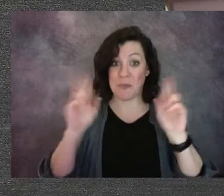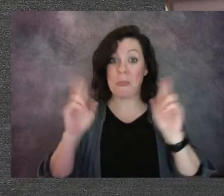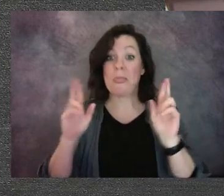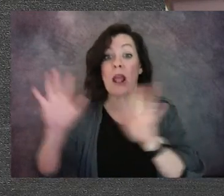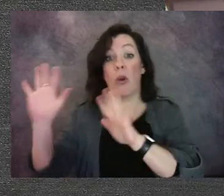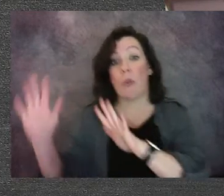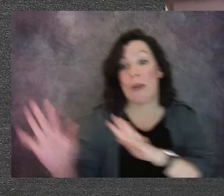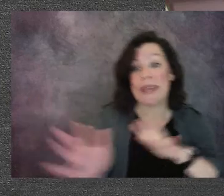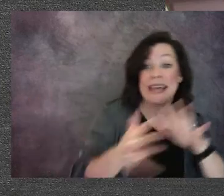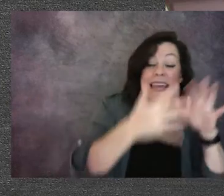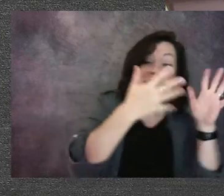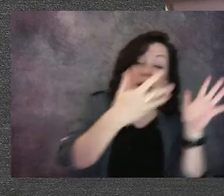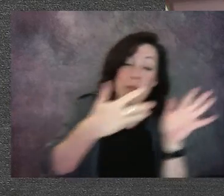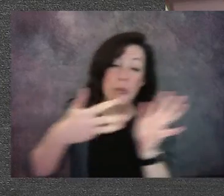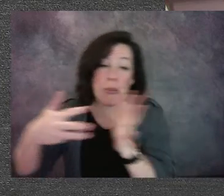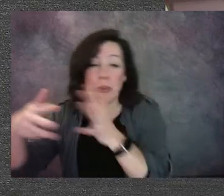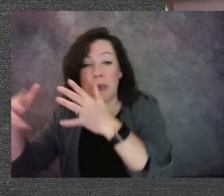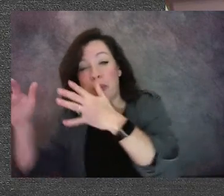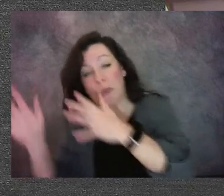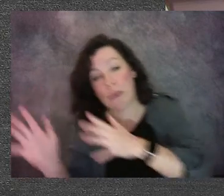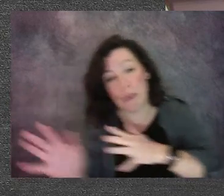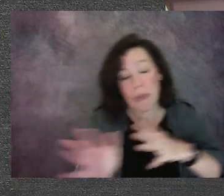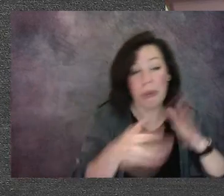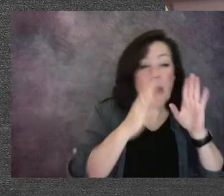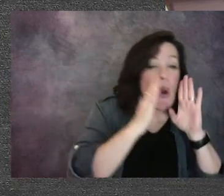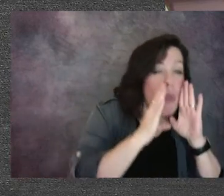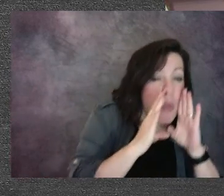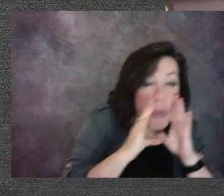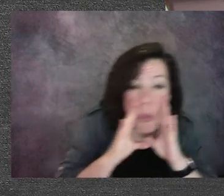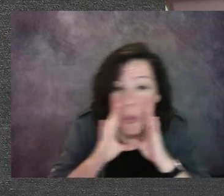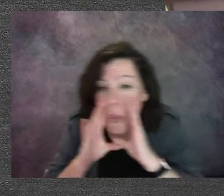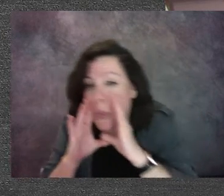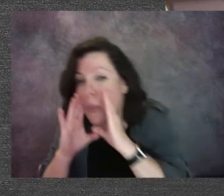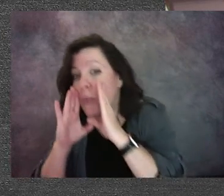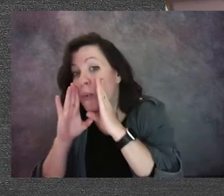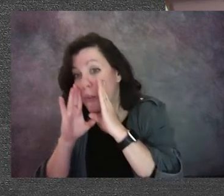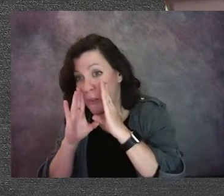ready? Autumn winds begin to blow.